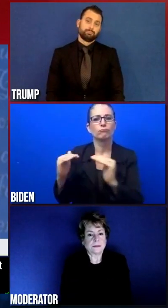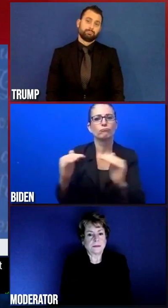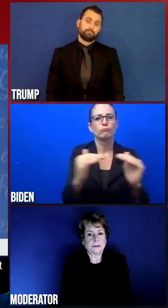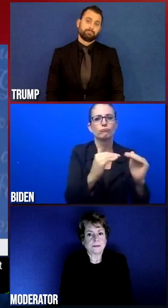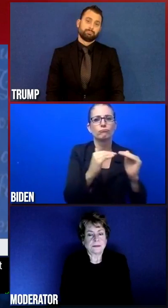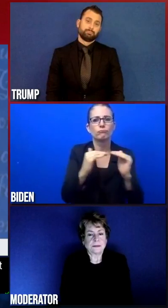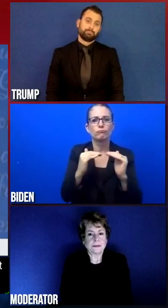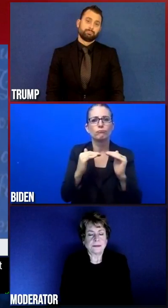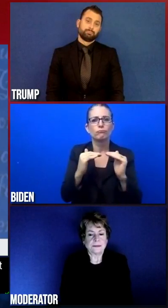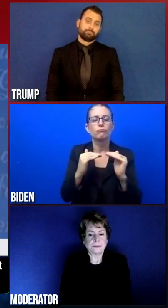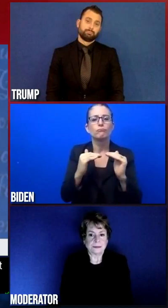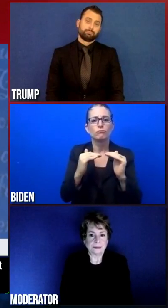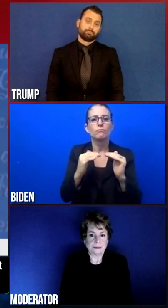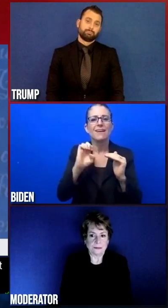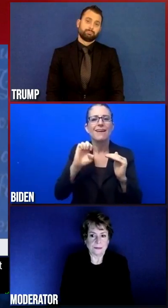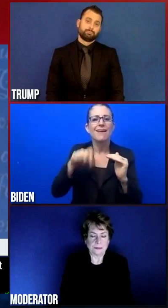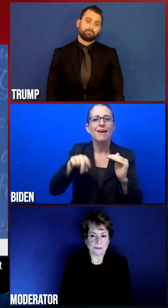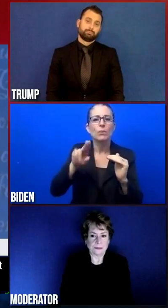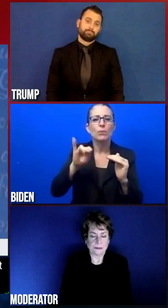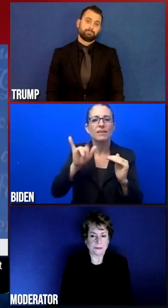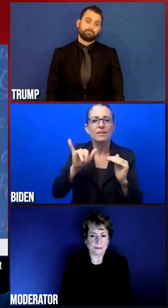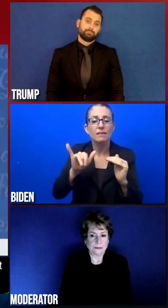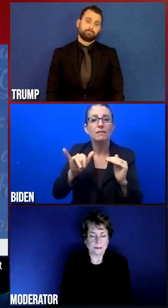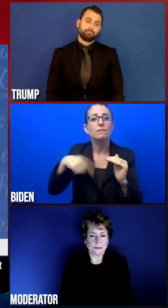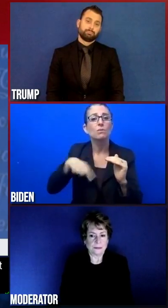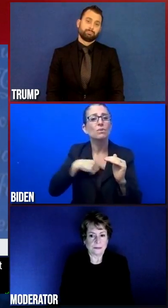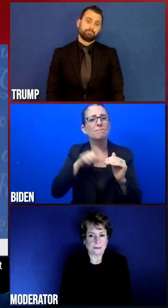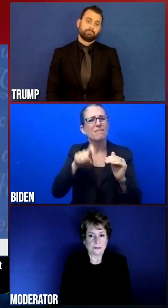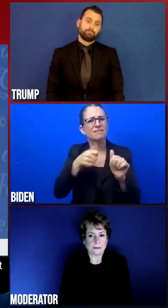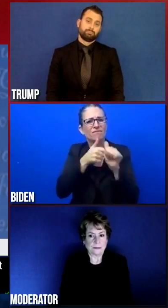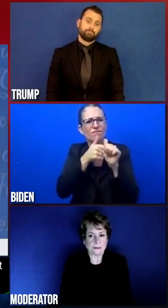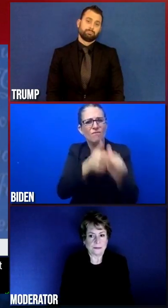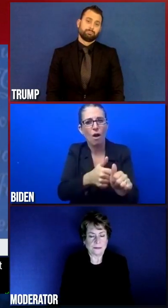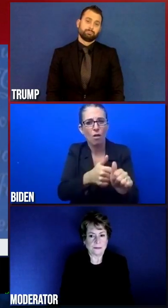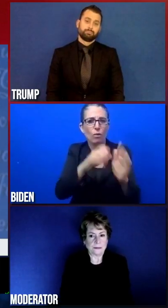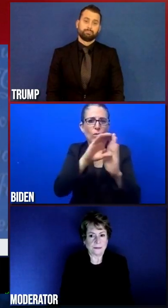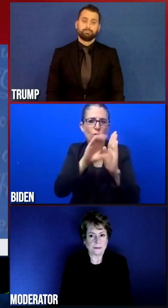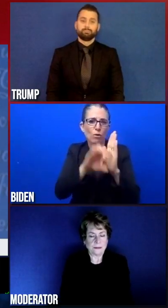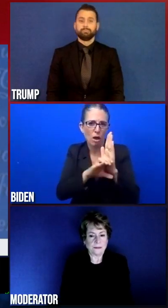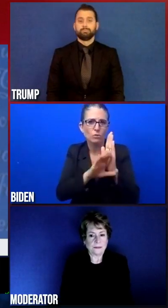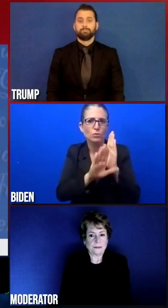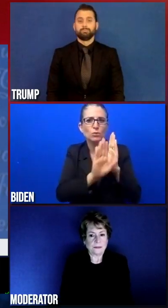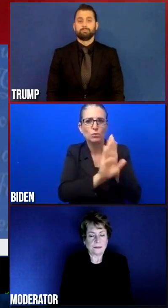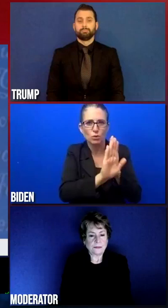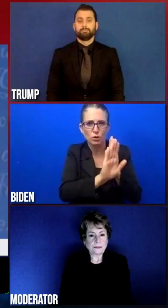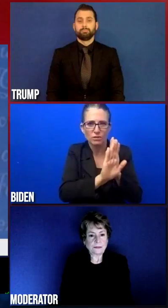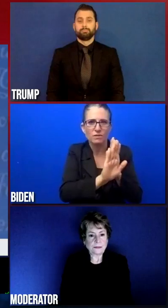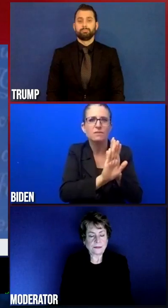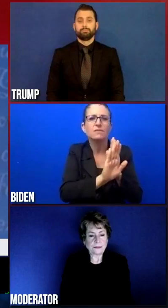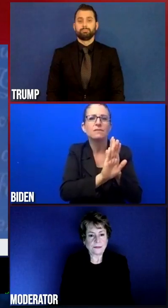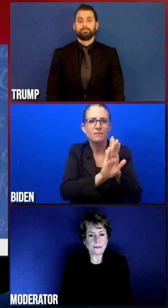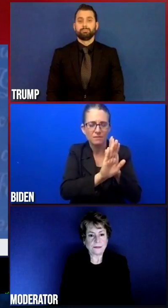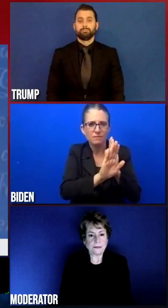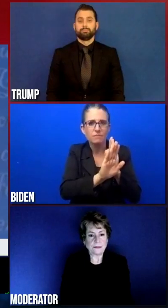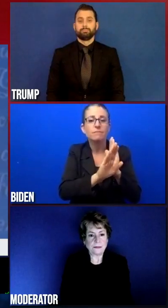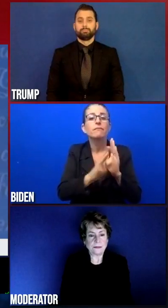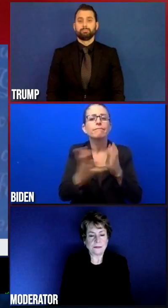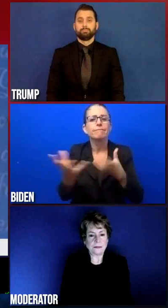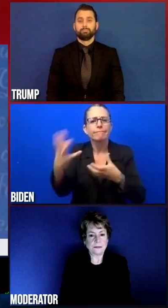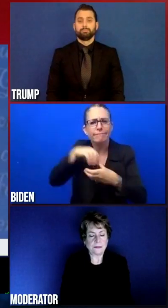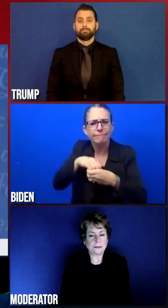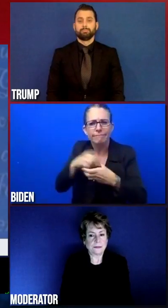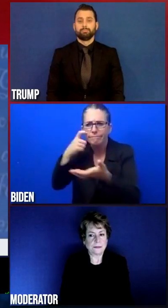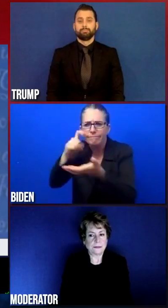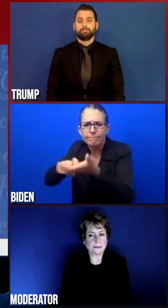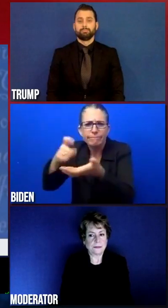from trying to require equity for everyone, equality for the whole of America. But we've never accomplished it.